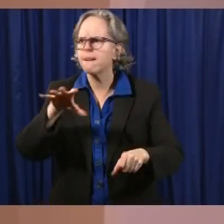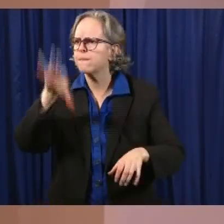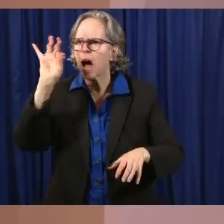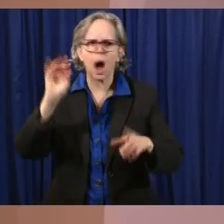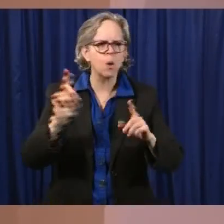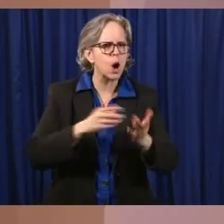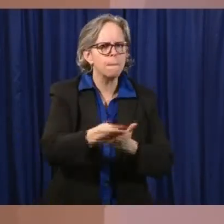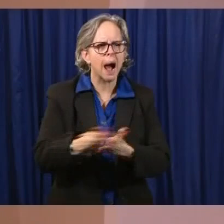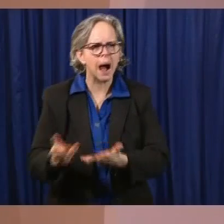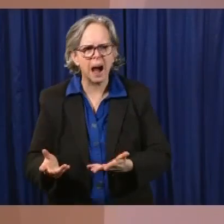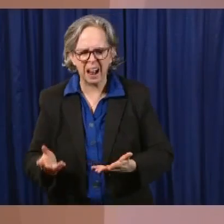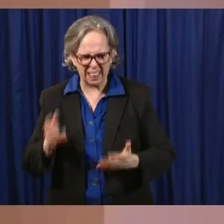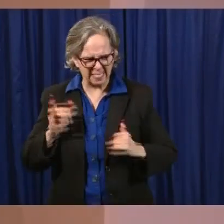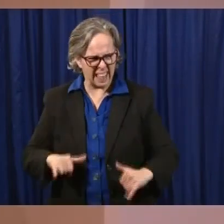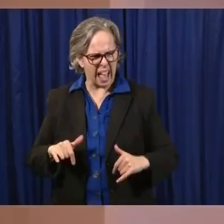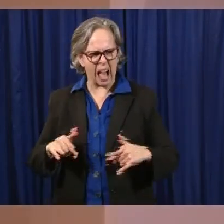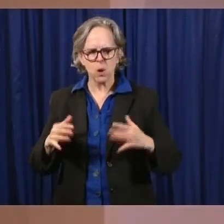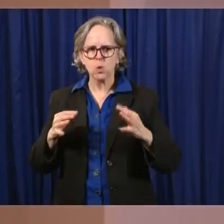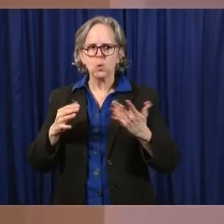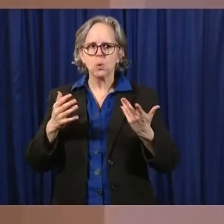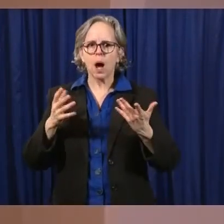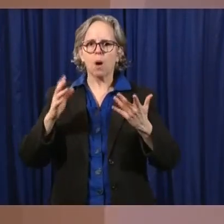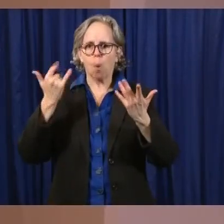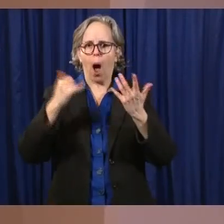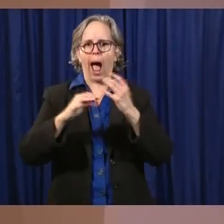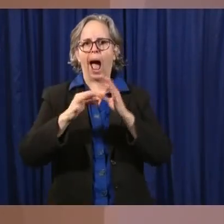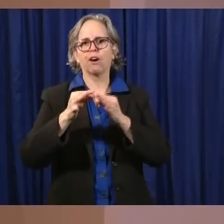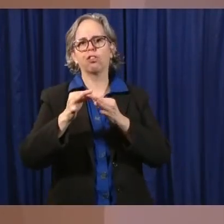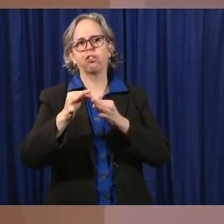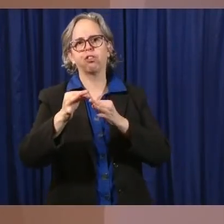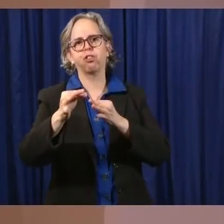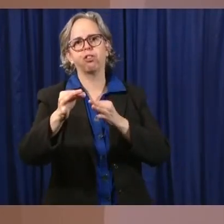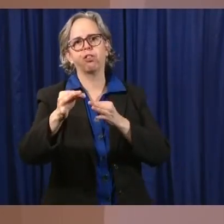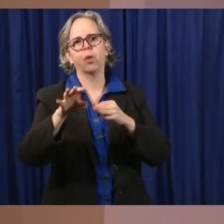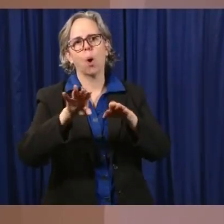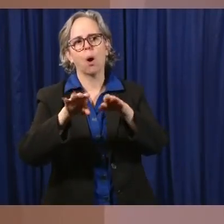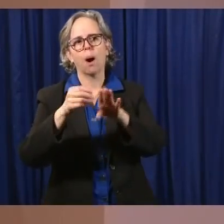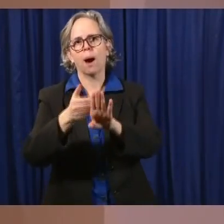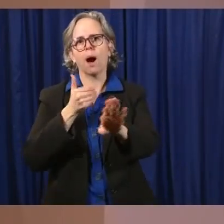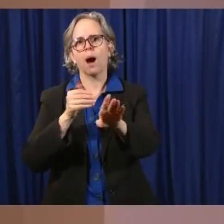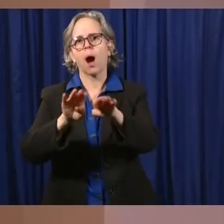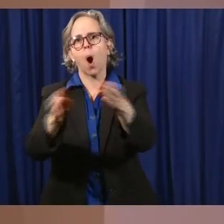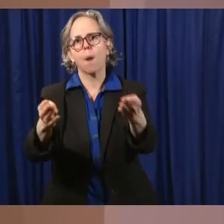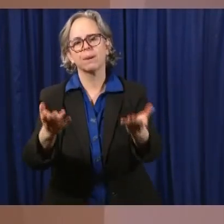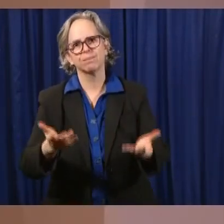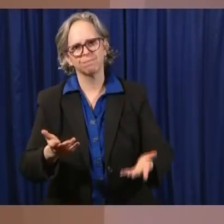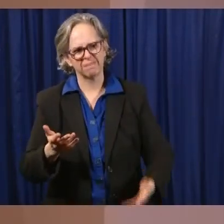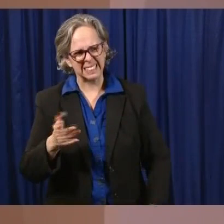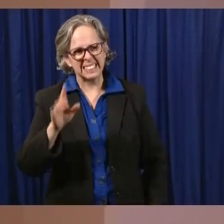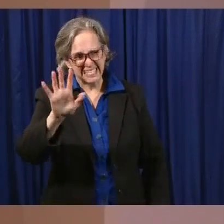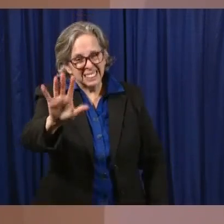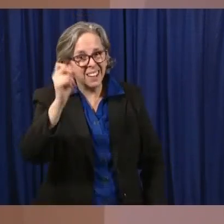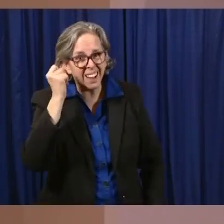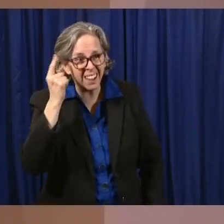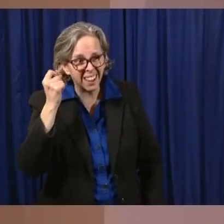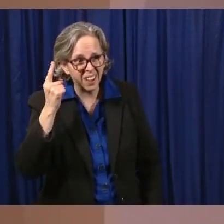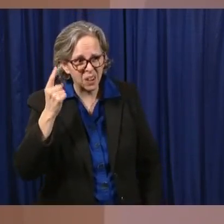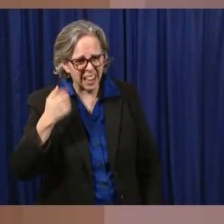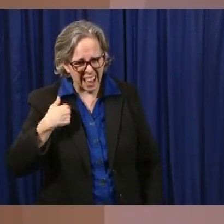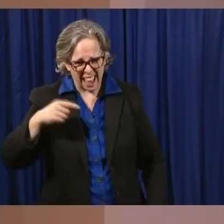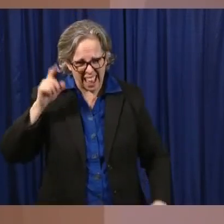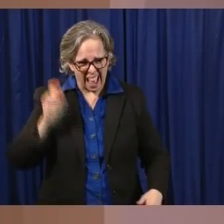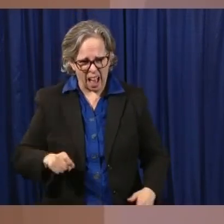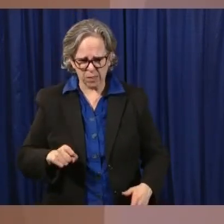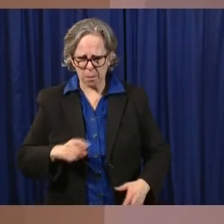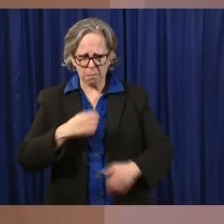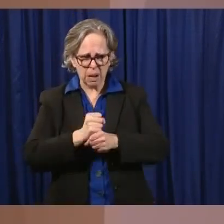able to determine when that rollback can occur, because you have to make sure that adequate supplies are